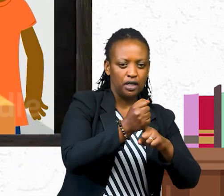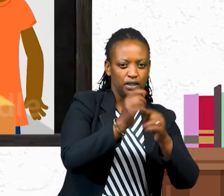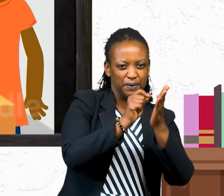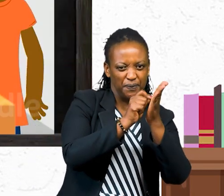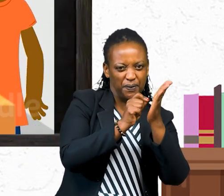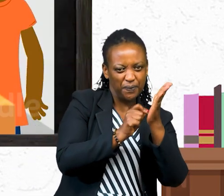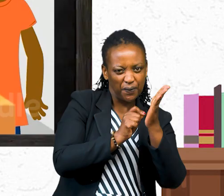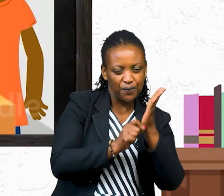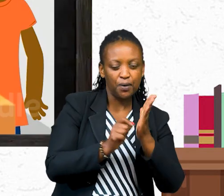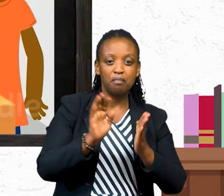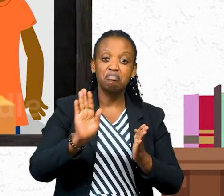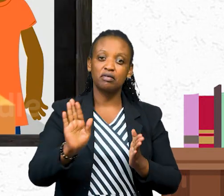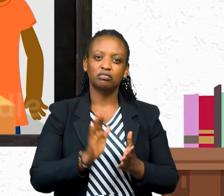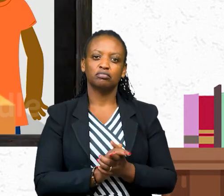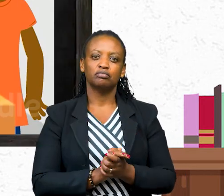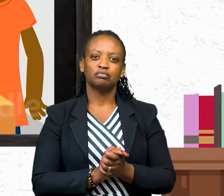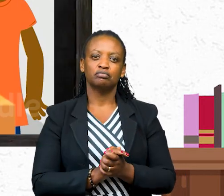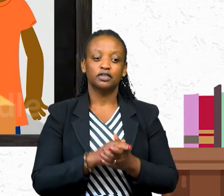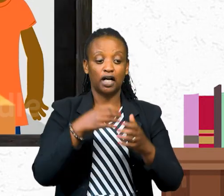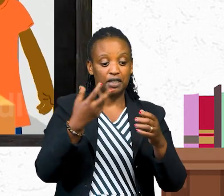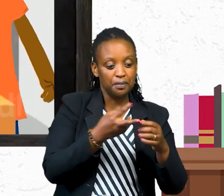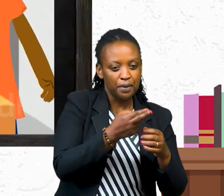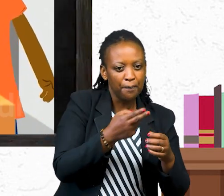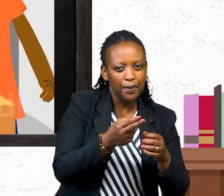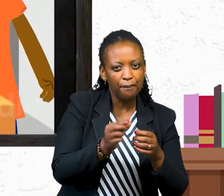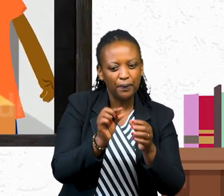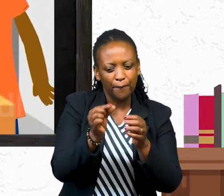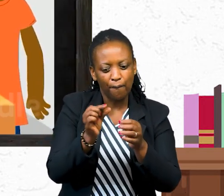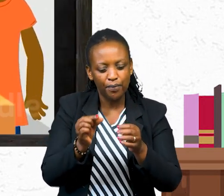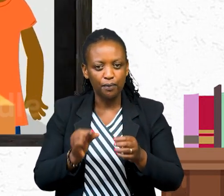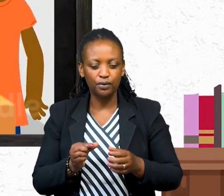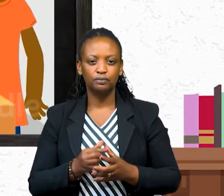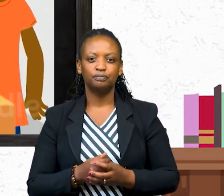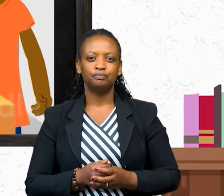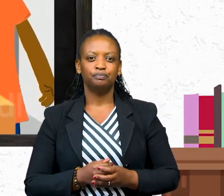Find the 8-inch marker and cut the piece.